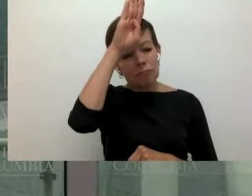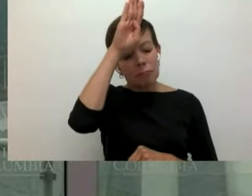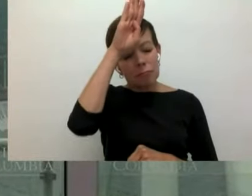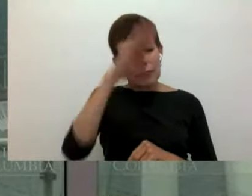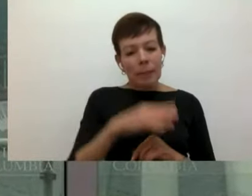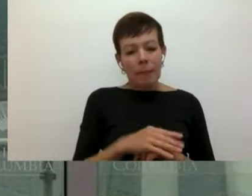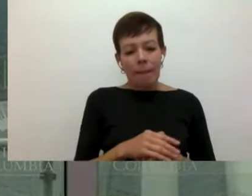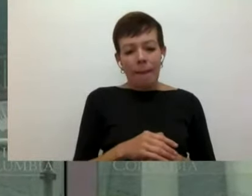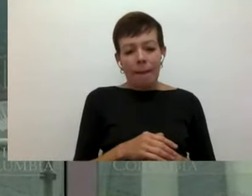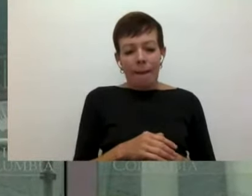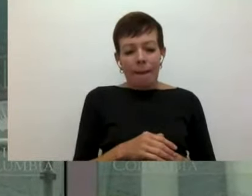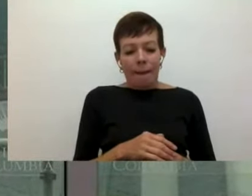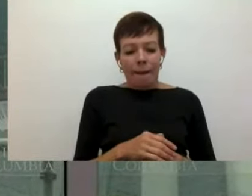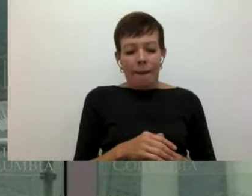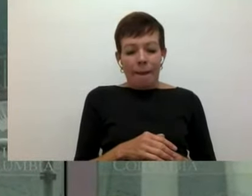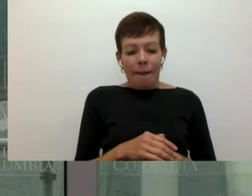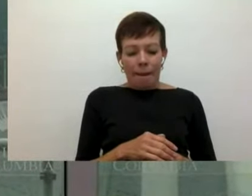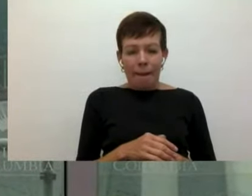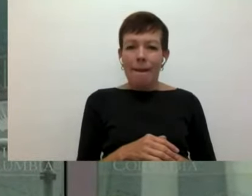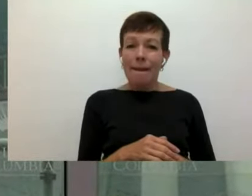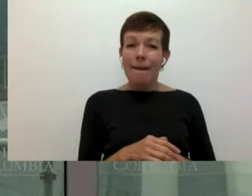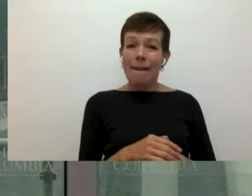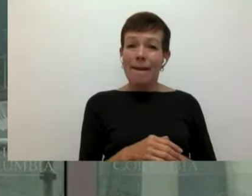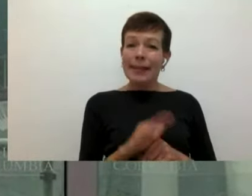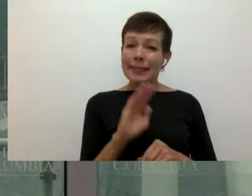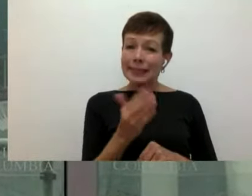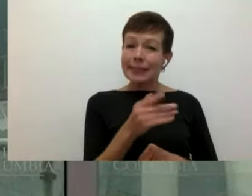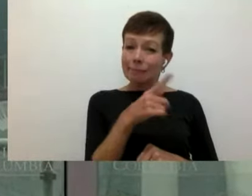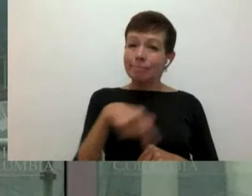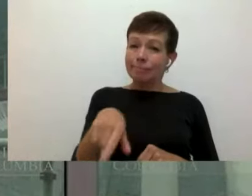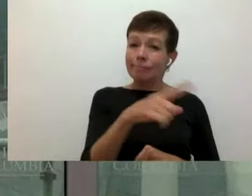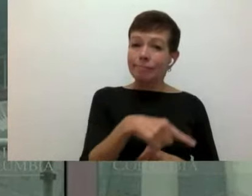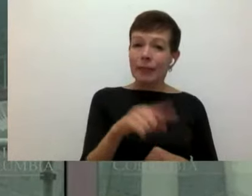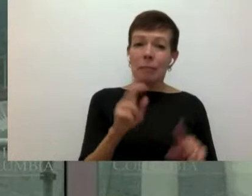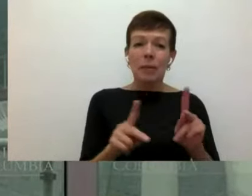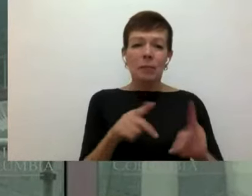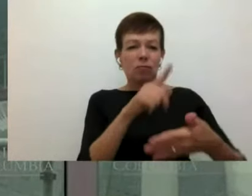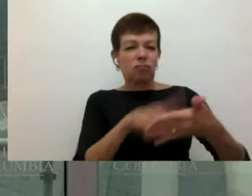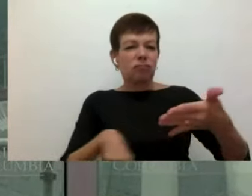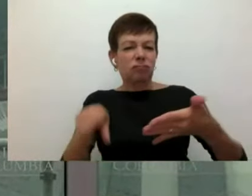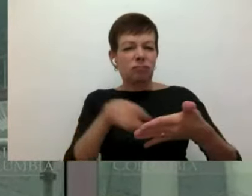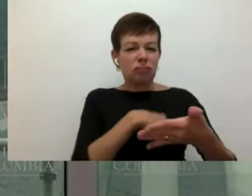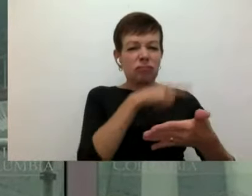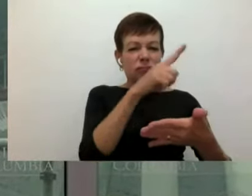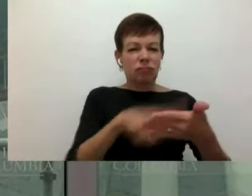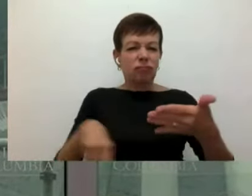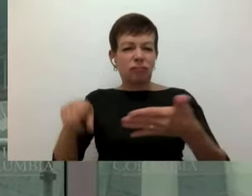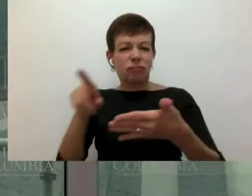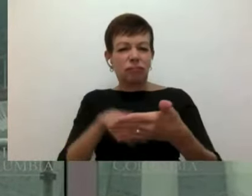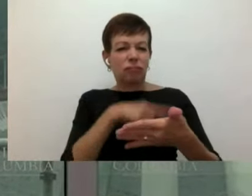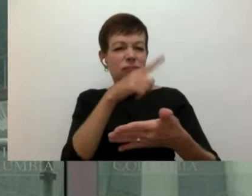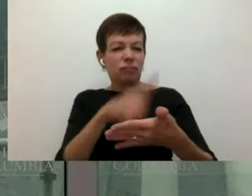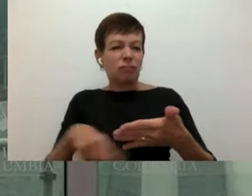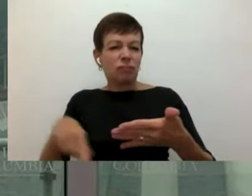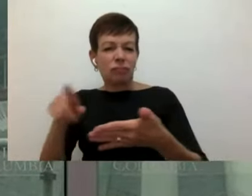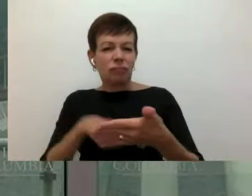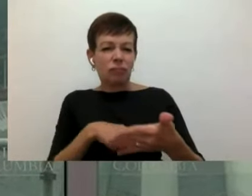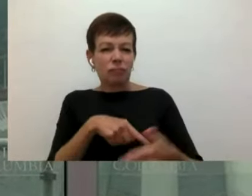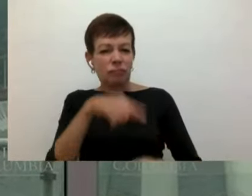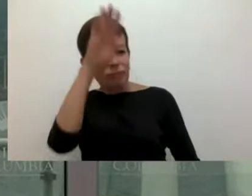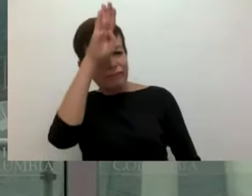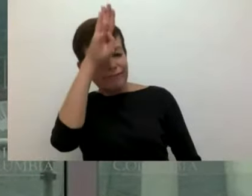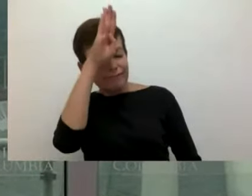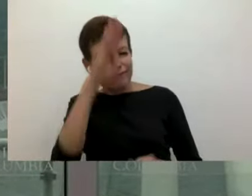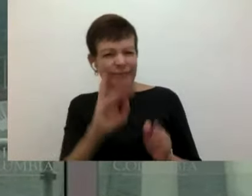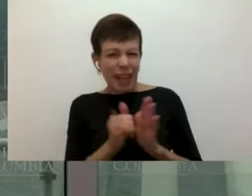all impacted by criticisms people have of some of the tactics you've used to fight the fires, and also